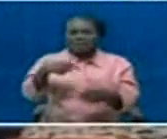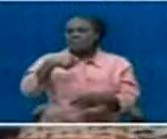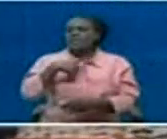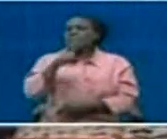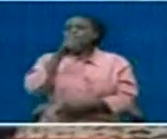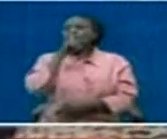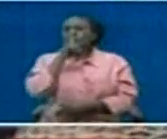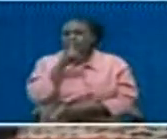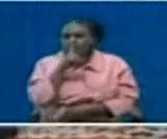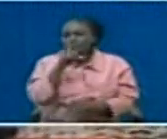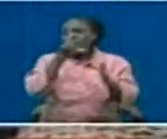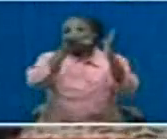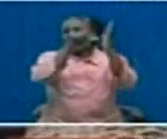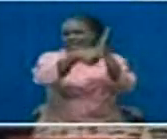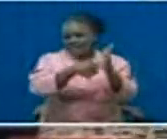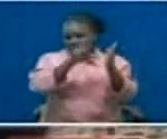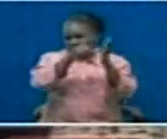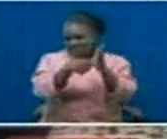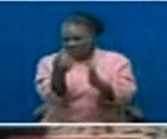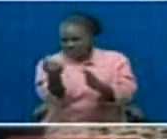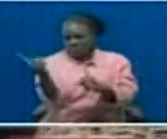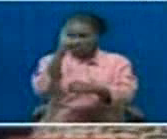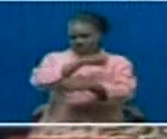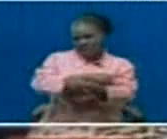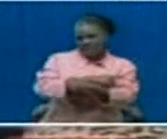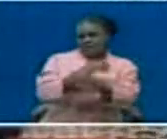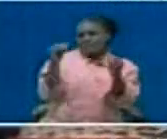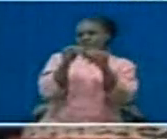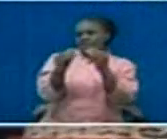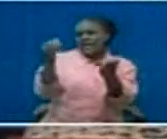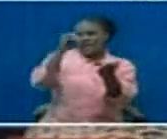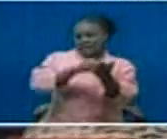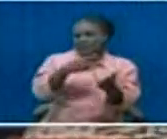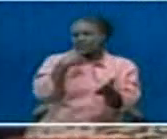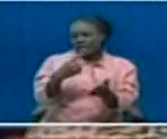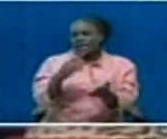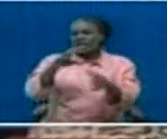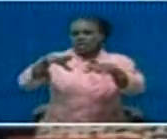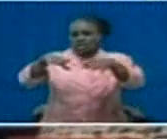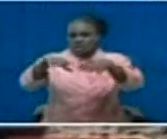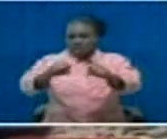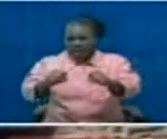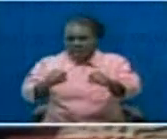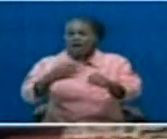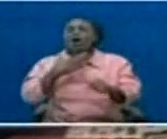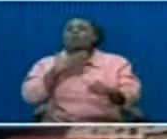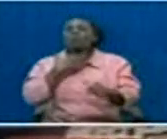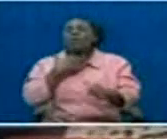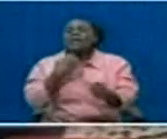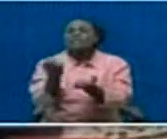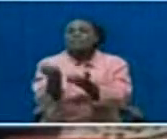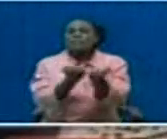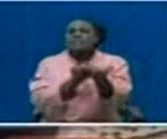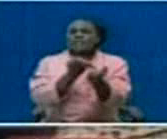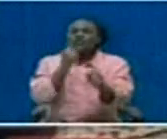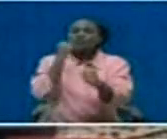kept quiet. And later on, after a few days or so, when we met again, I told them, Chair, I would like us to conduct our meeting in